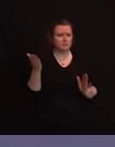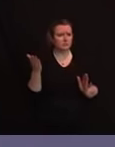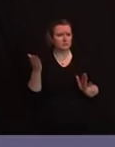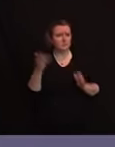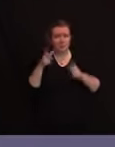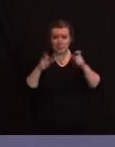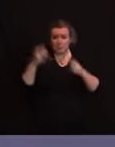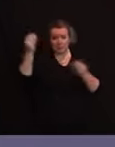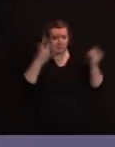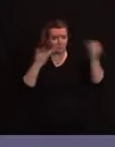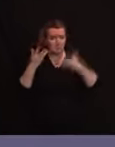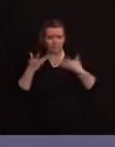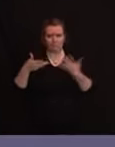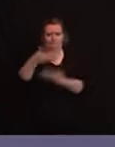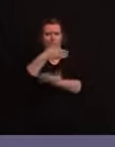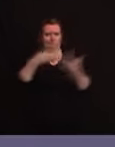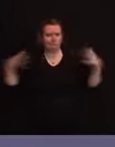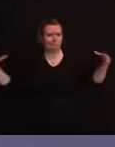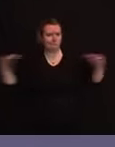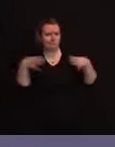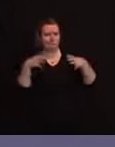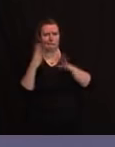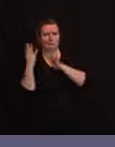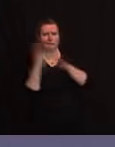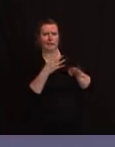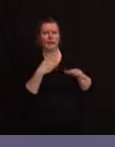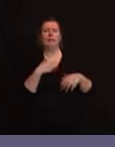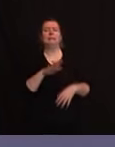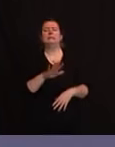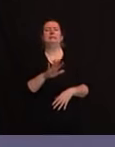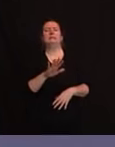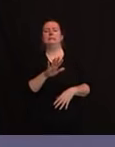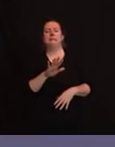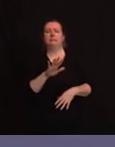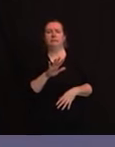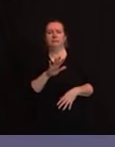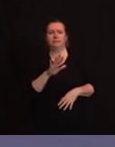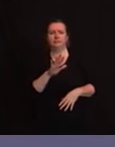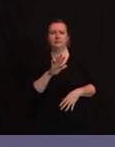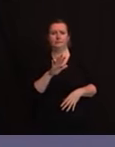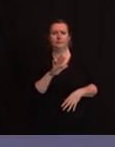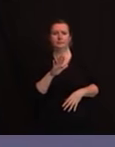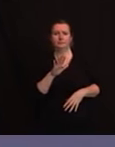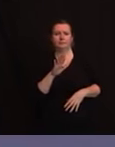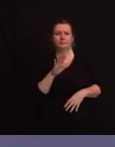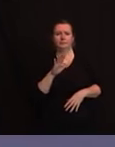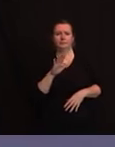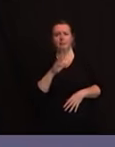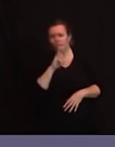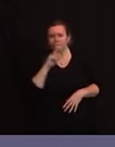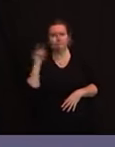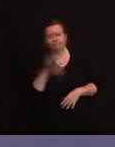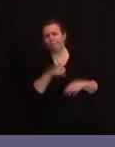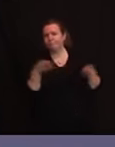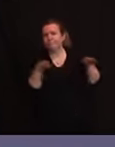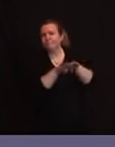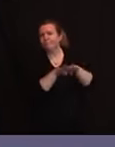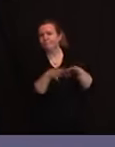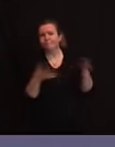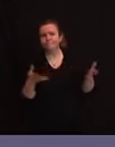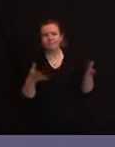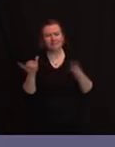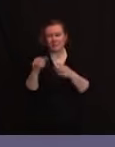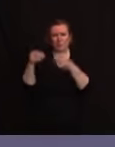were gathering in clusters. We reserve the right for that number to go down. Let's let Judy answer, and then I'll come back if you got any